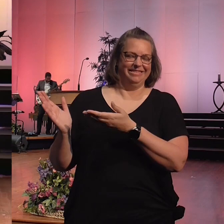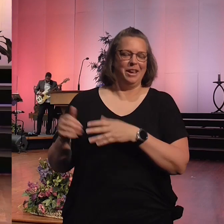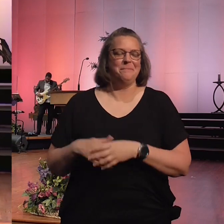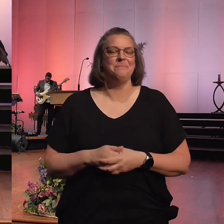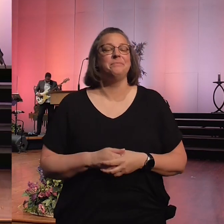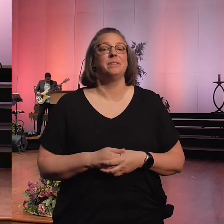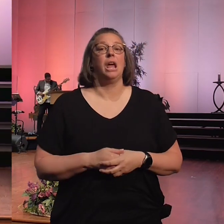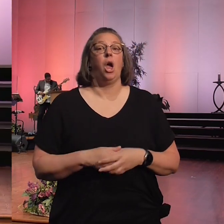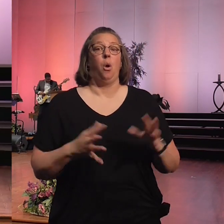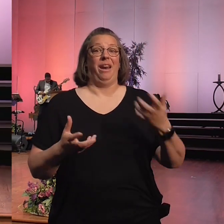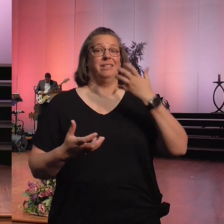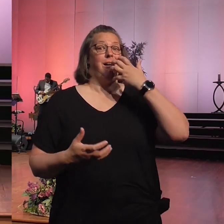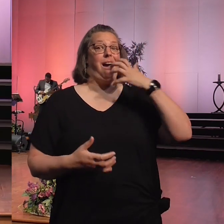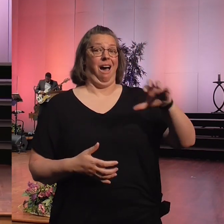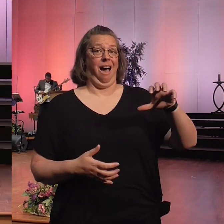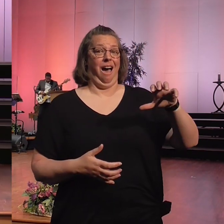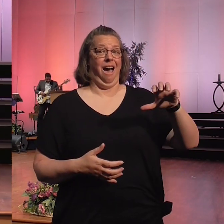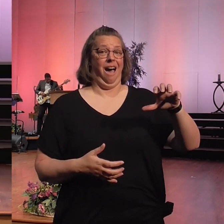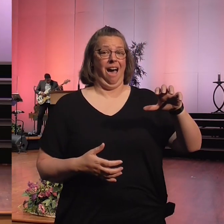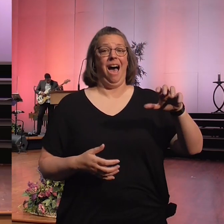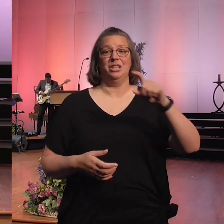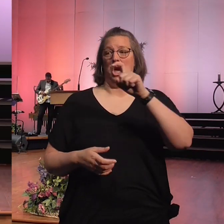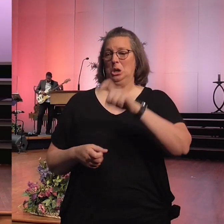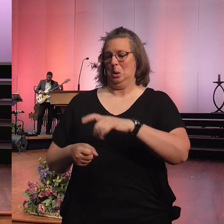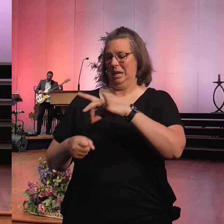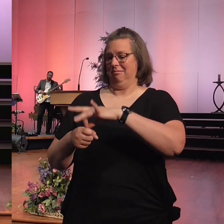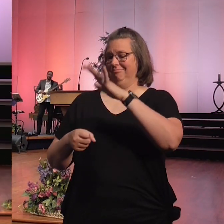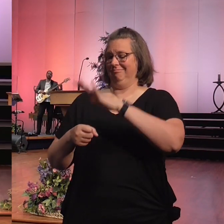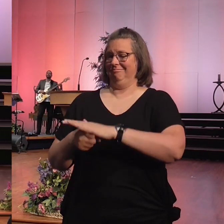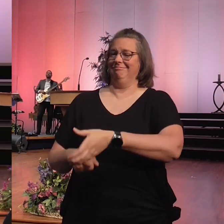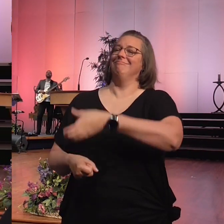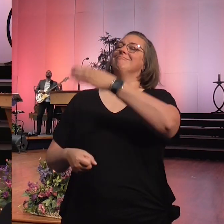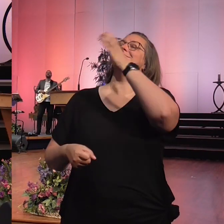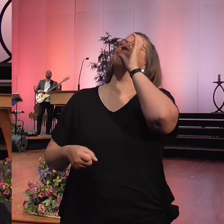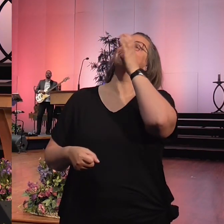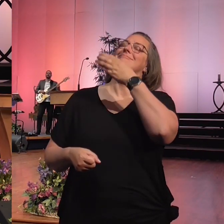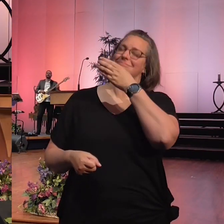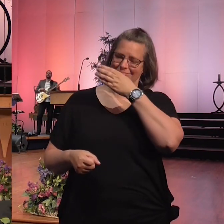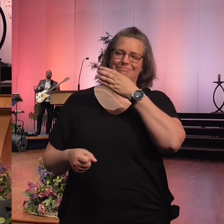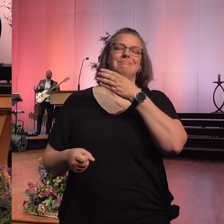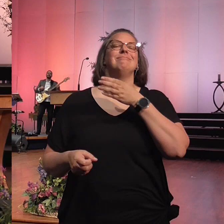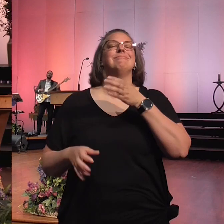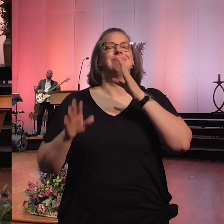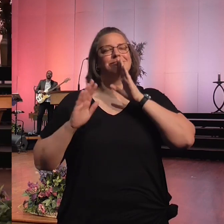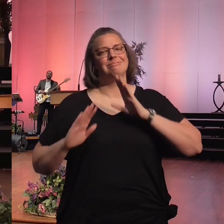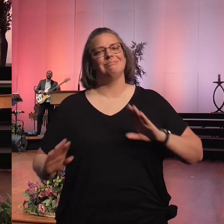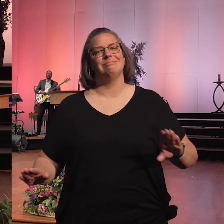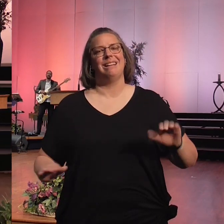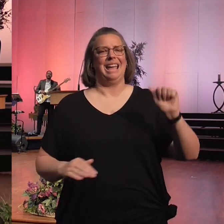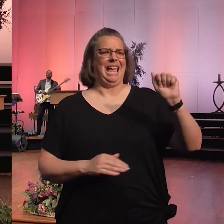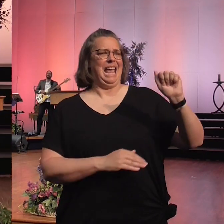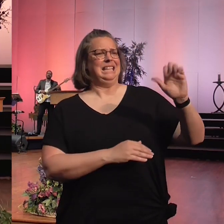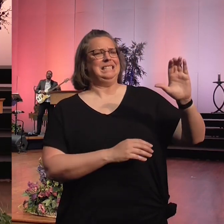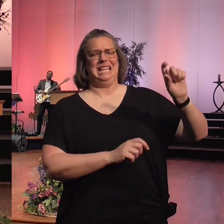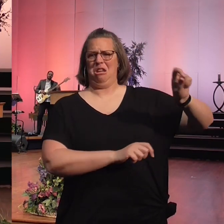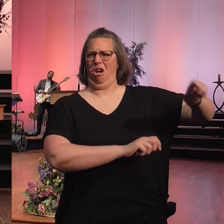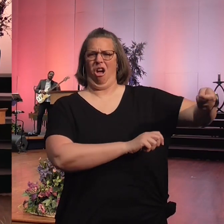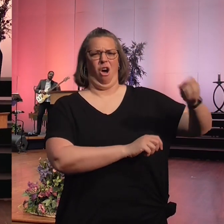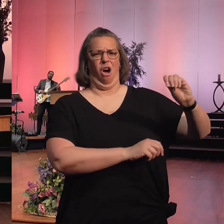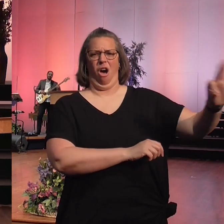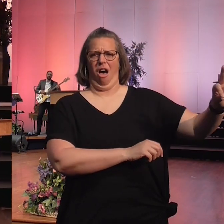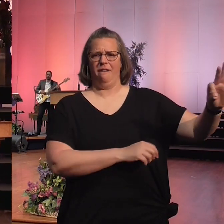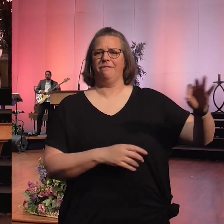When it's hot, eat a root beer popsicle. Shut off the AC and roll the